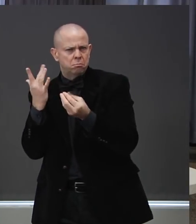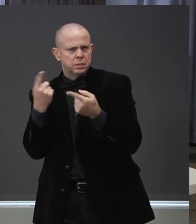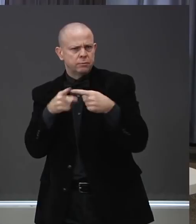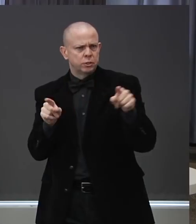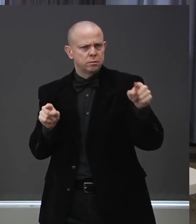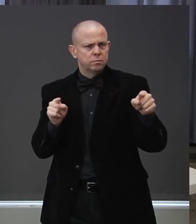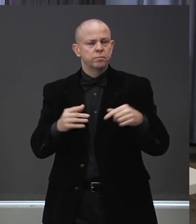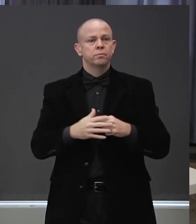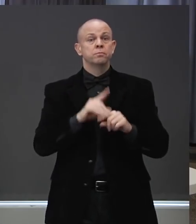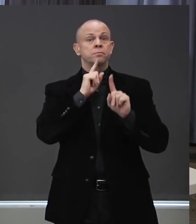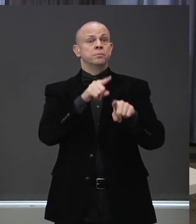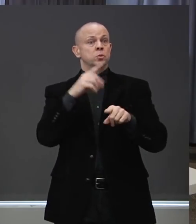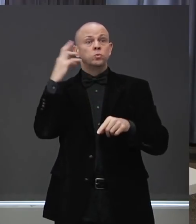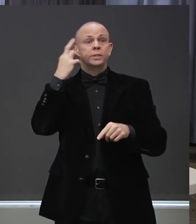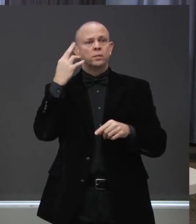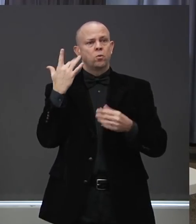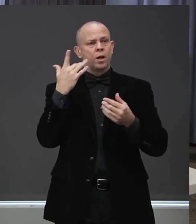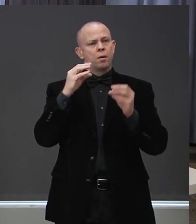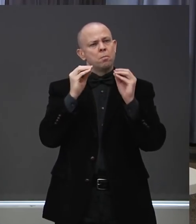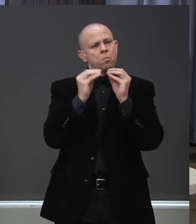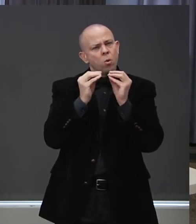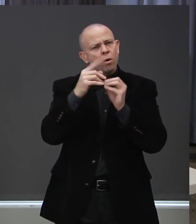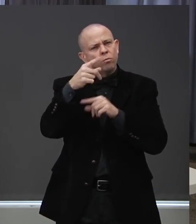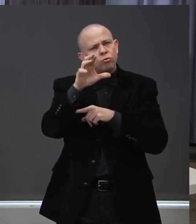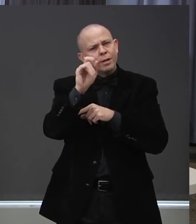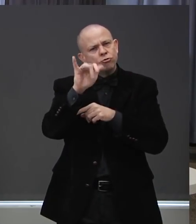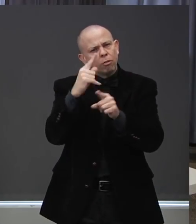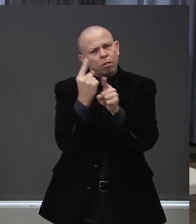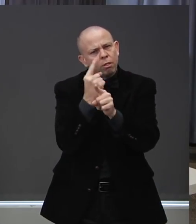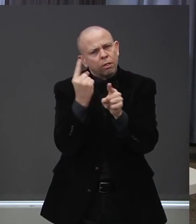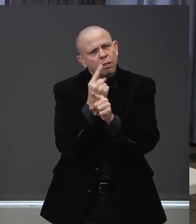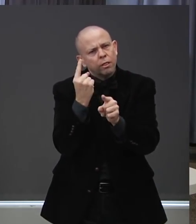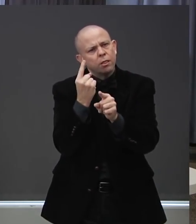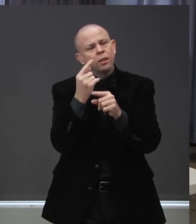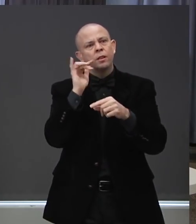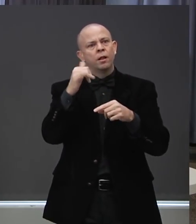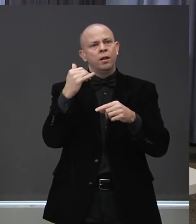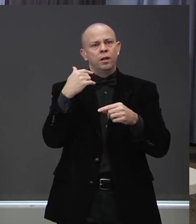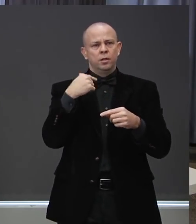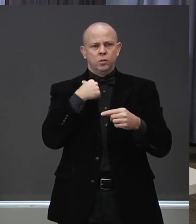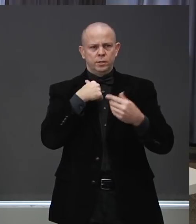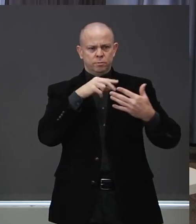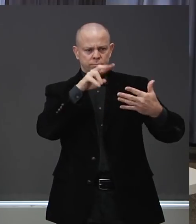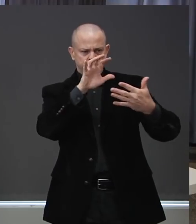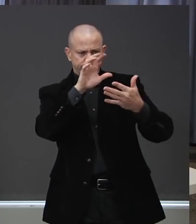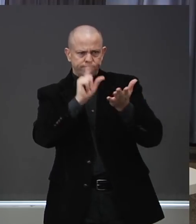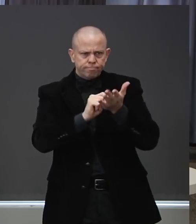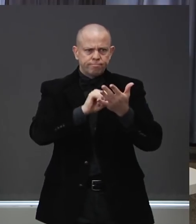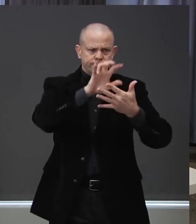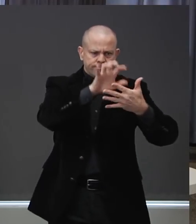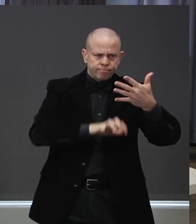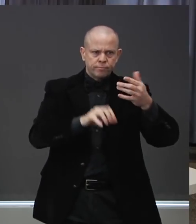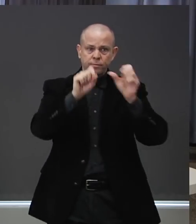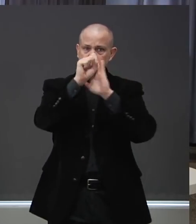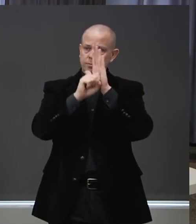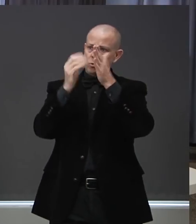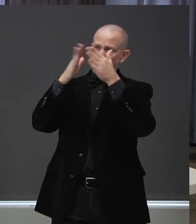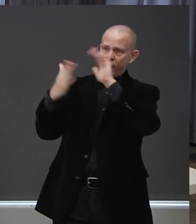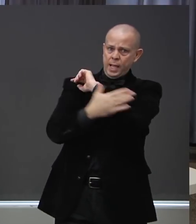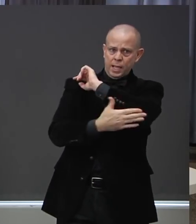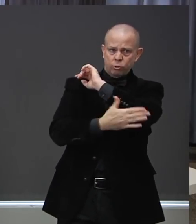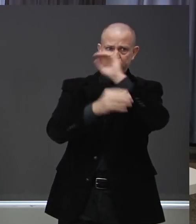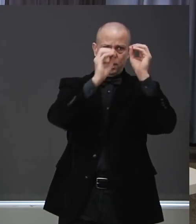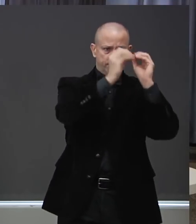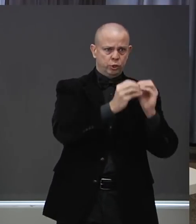practicality. If we are publishing statewide, county level metrics on the case counts, case rates,